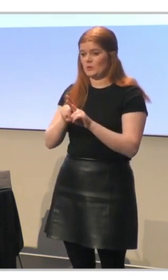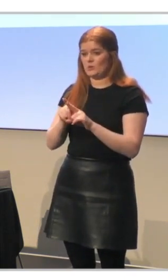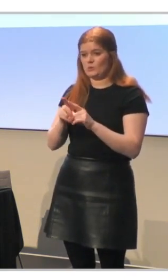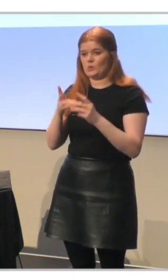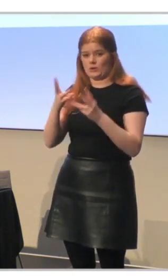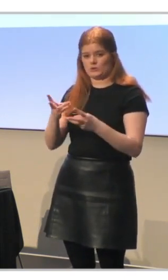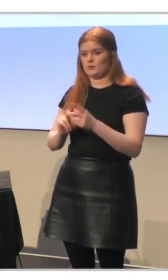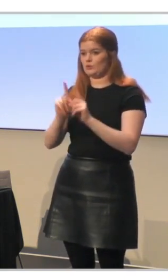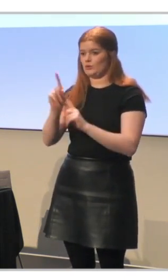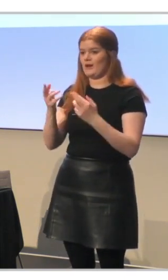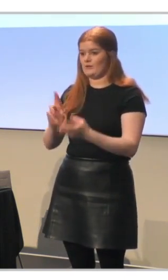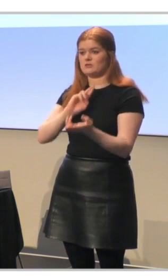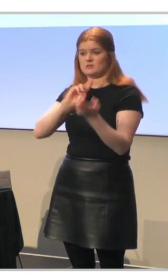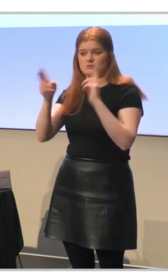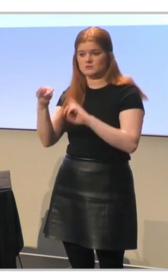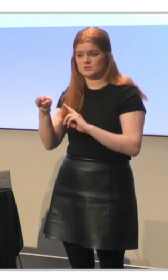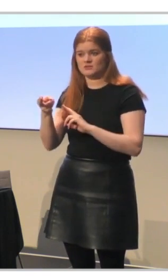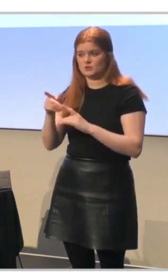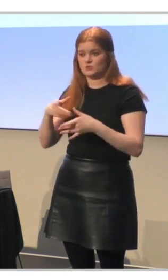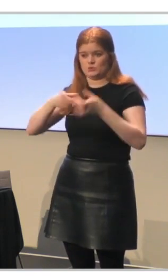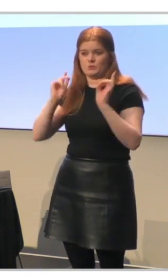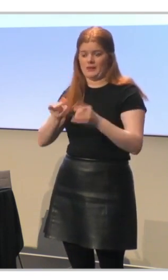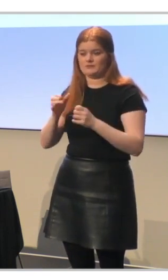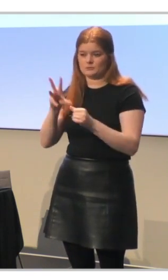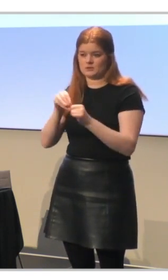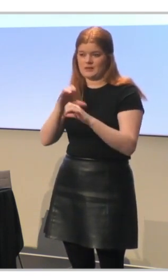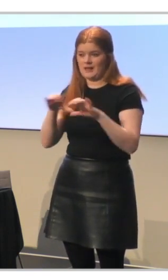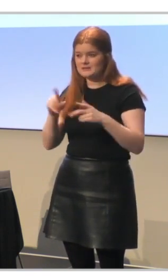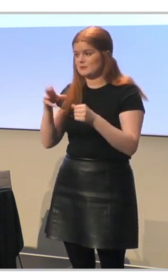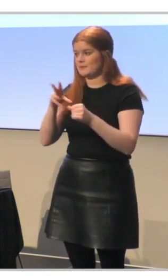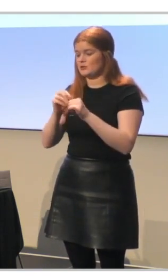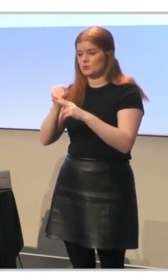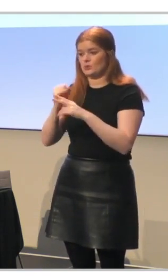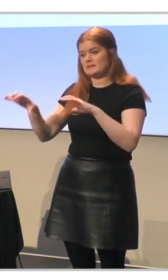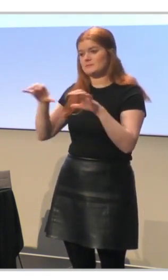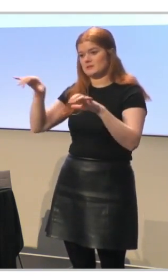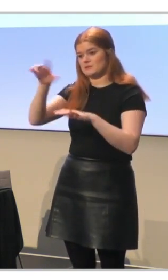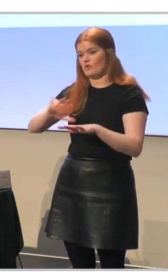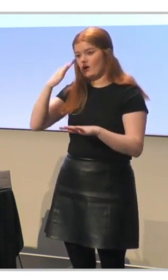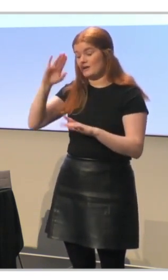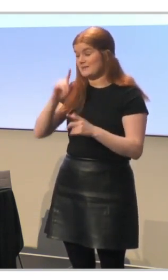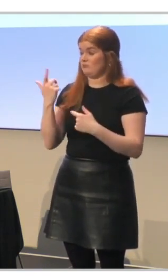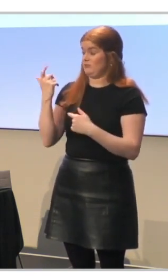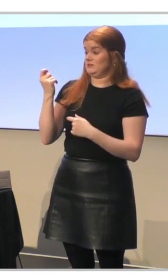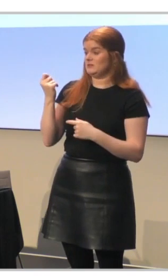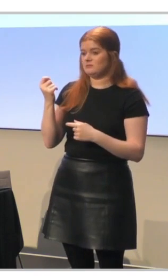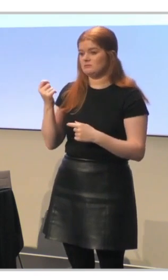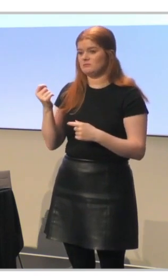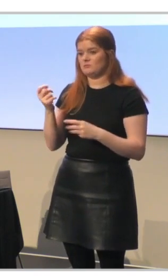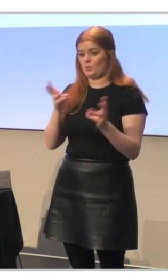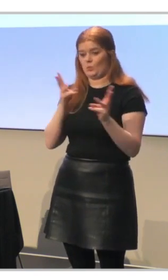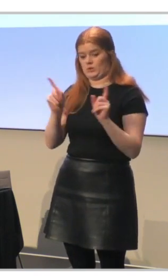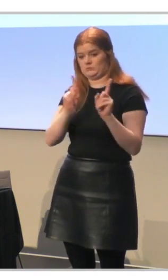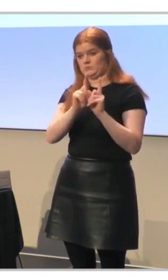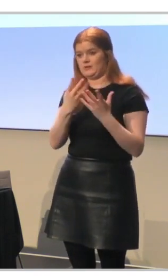the responsiveness to the demand for special class and special school places. And in recent times, have worked